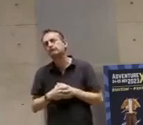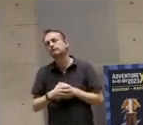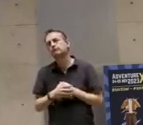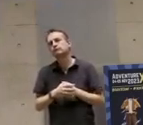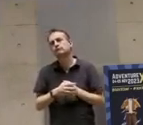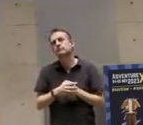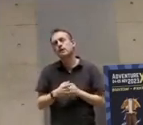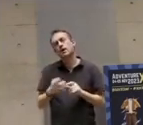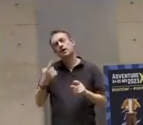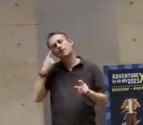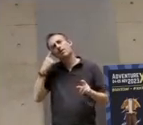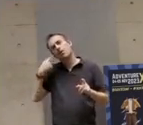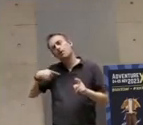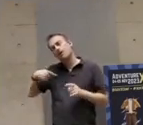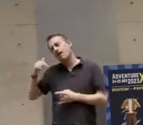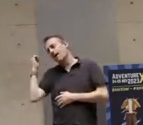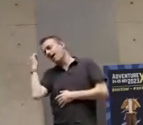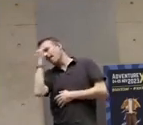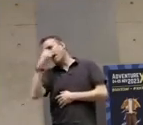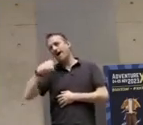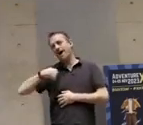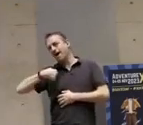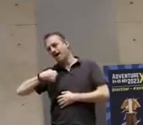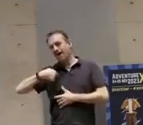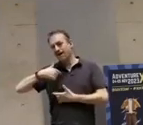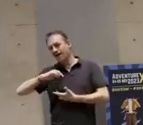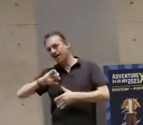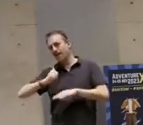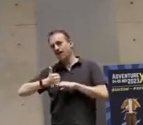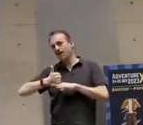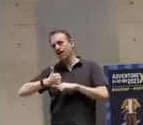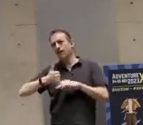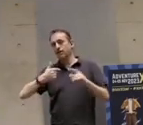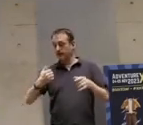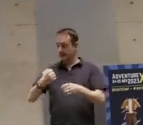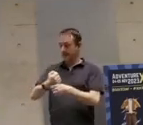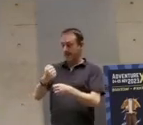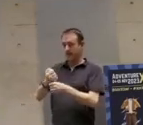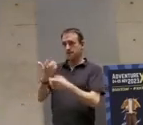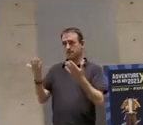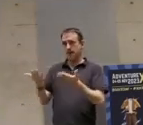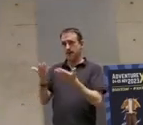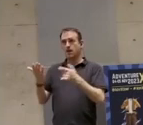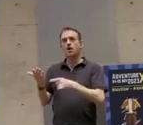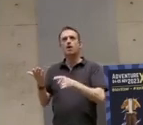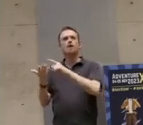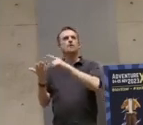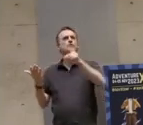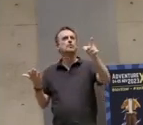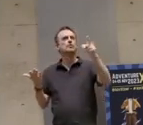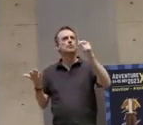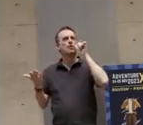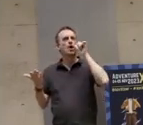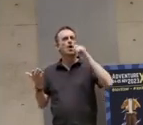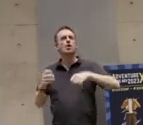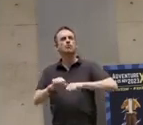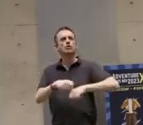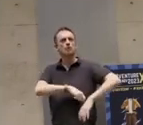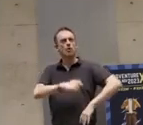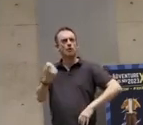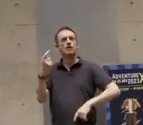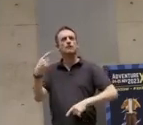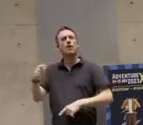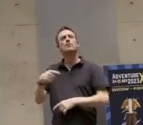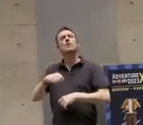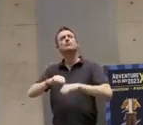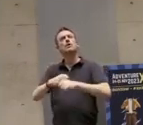we thought we'd be very clever. You know, we thought we'd be very clever. So the reason that the gameplay is from, for those of you who play Broken Sword, it's from Broken Sword 2, because